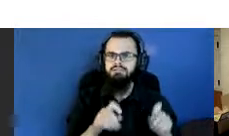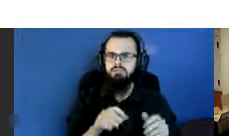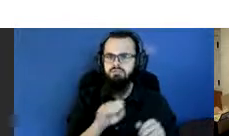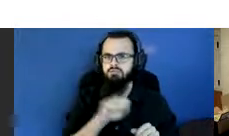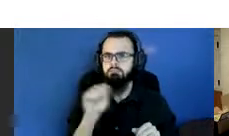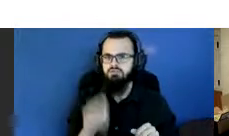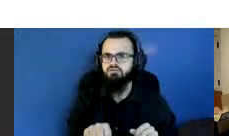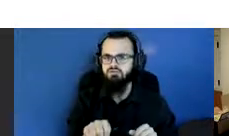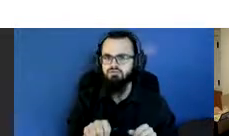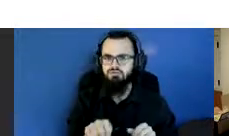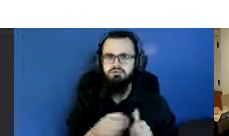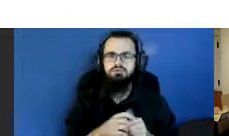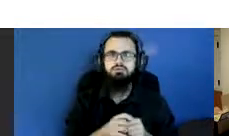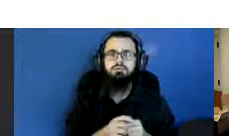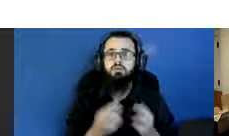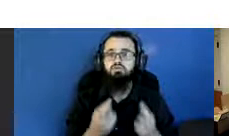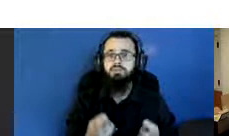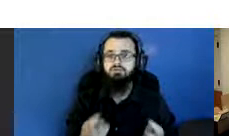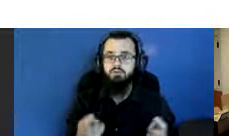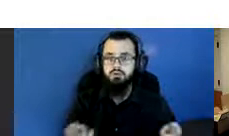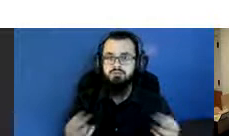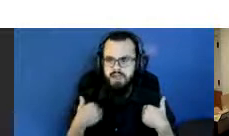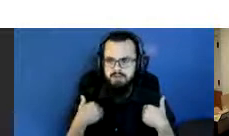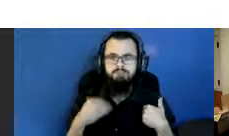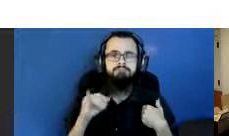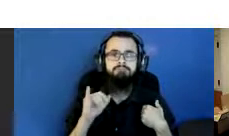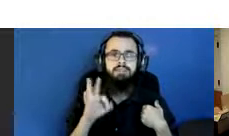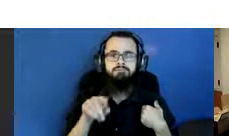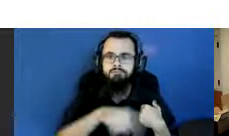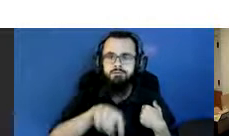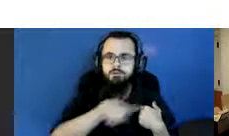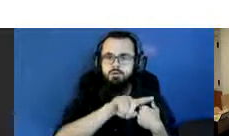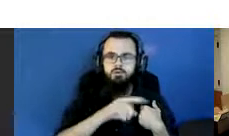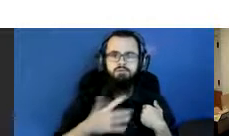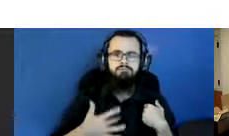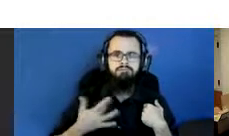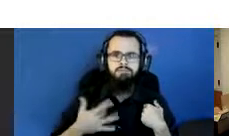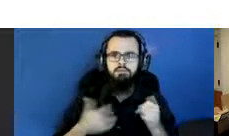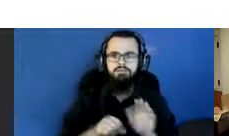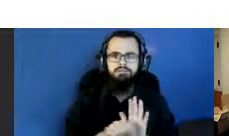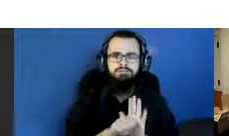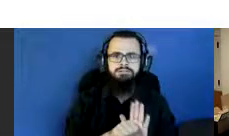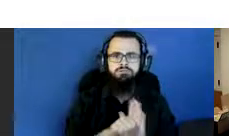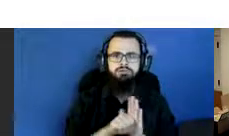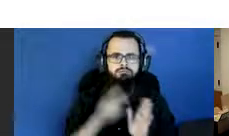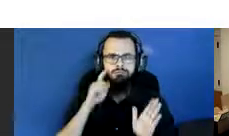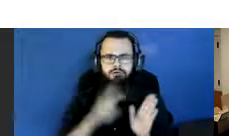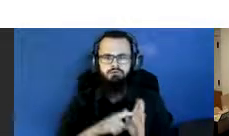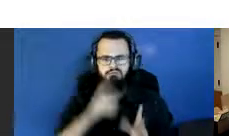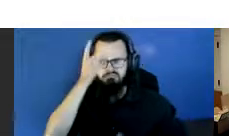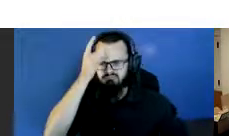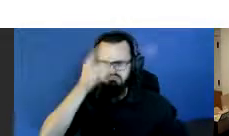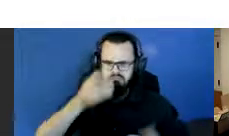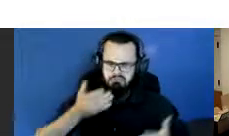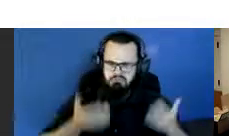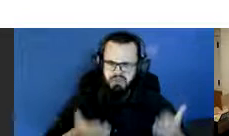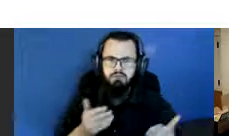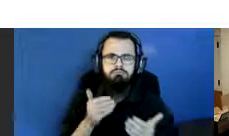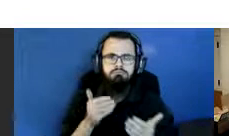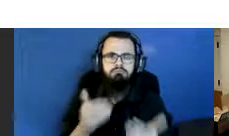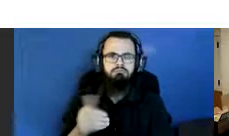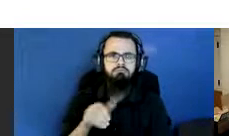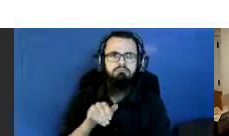folks connected with diagnoses as they're experiencing symptoms. And I'll take just a minute here to talk a little bit about the